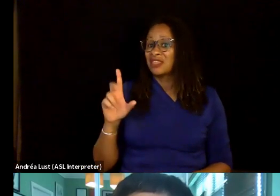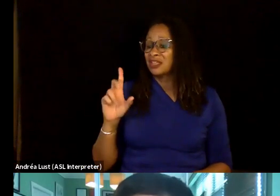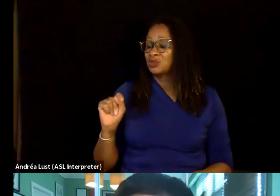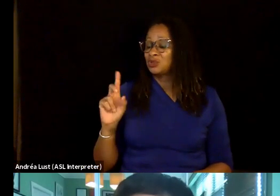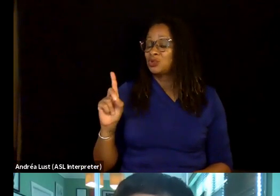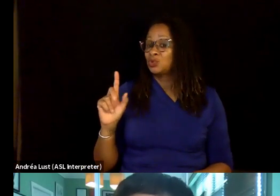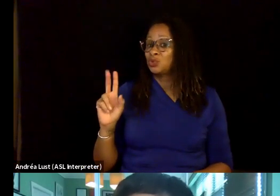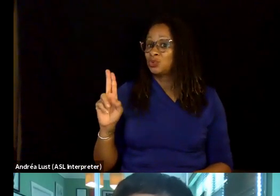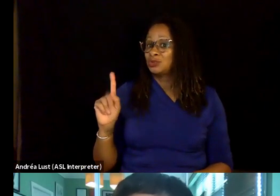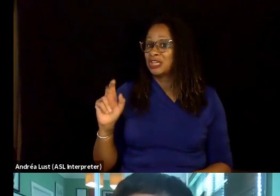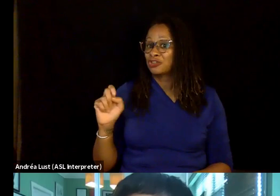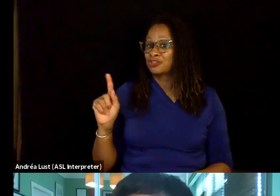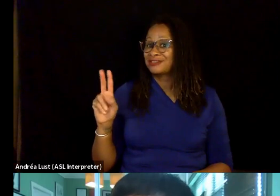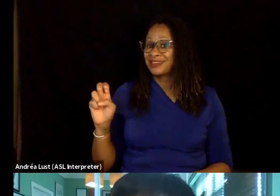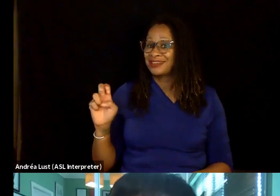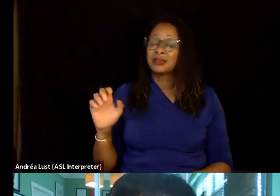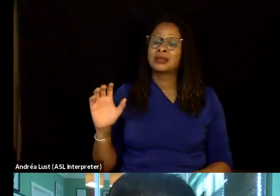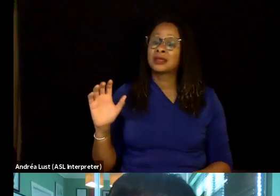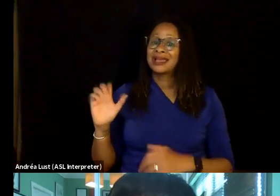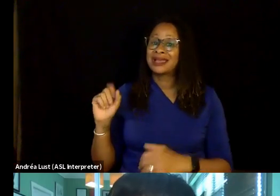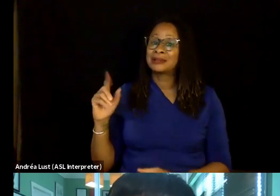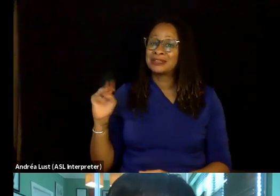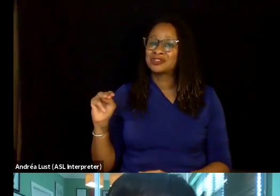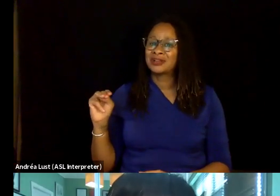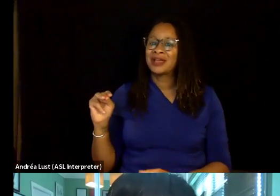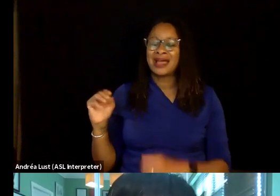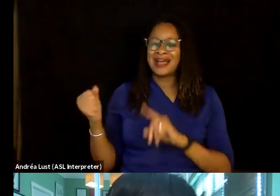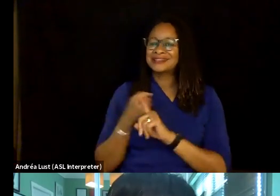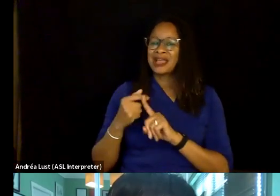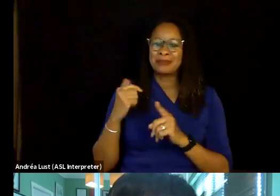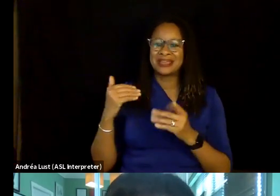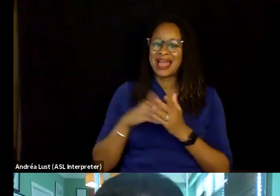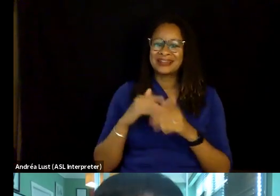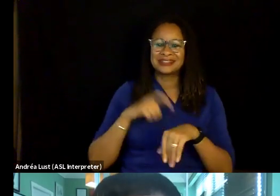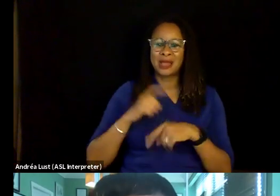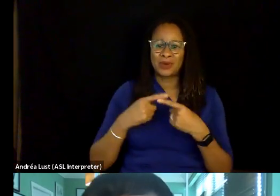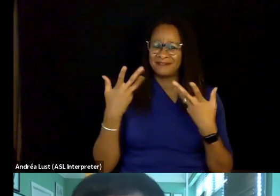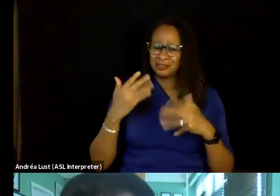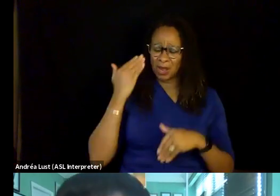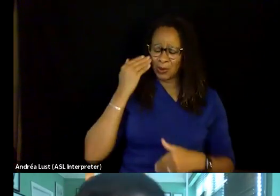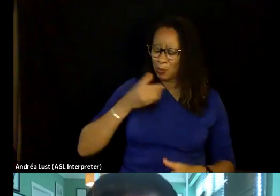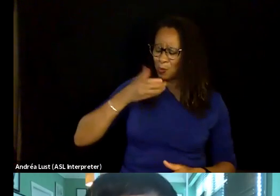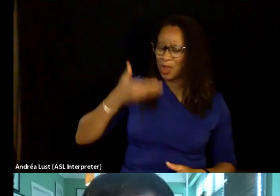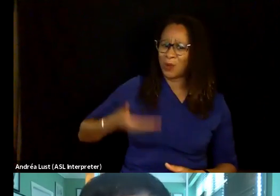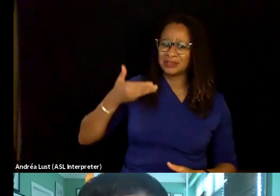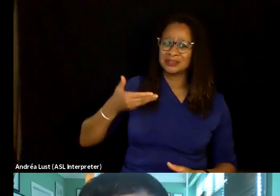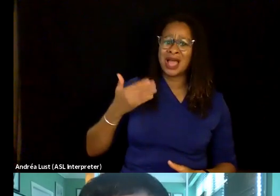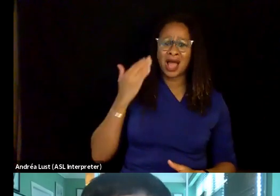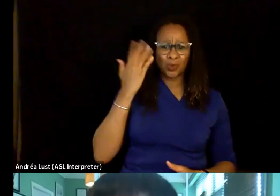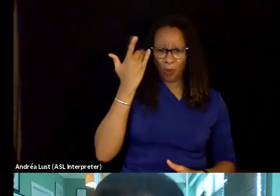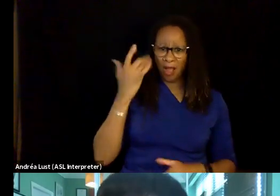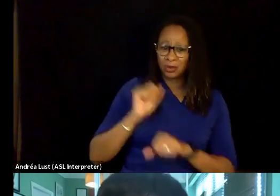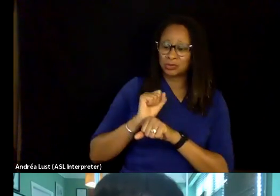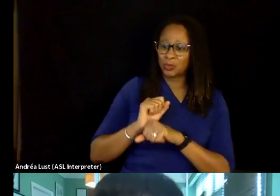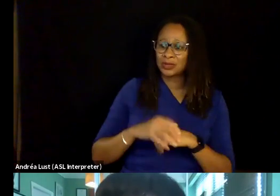at the time when I already knew who I was, I knew why I was doing what I was doing. I was handling, you know, for many, for